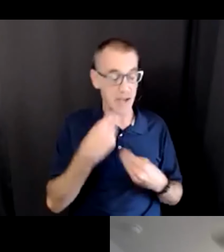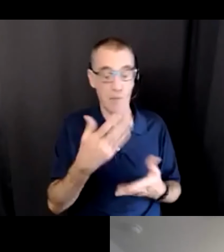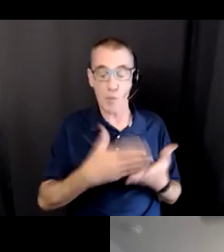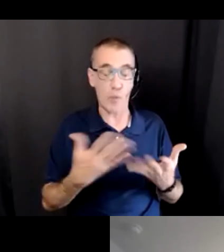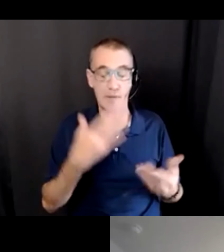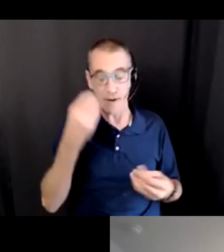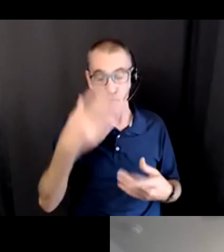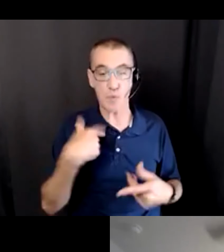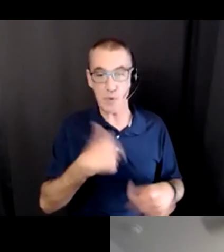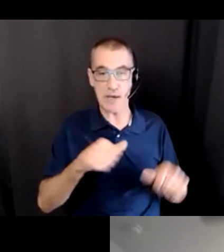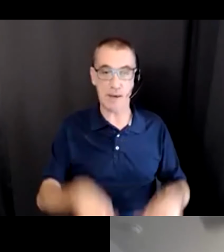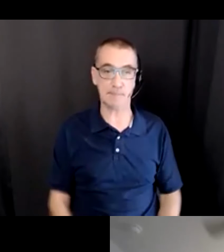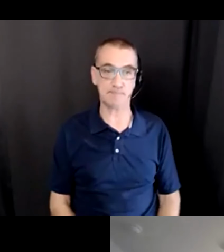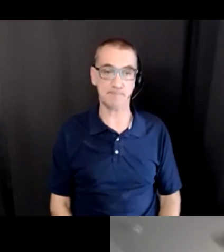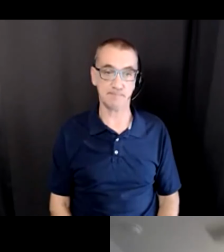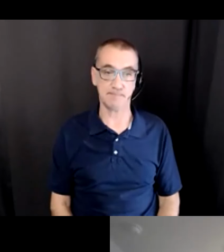can.